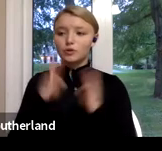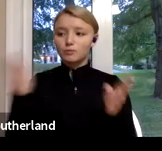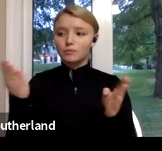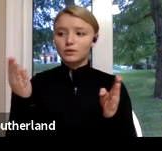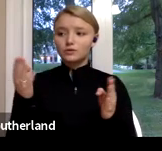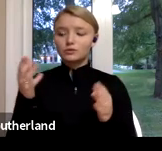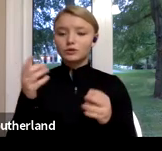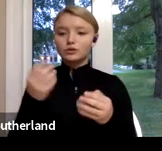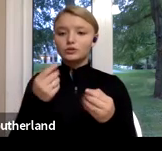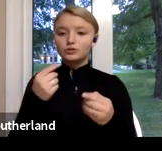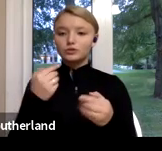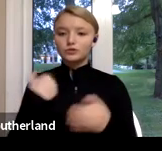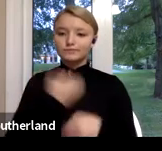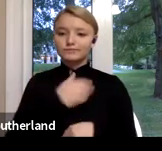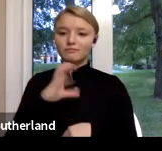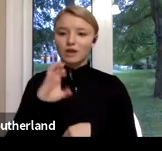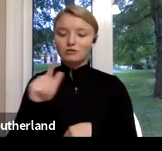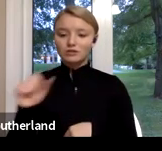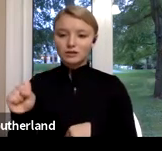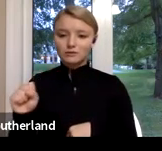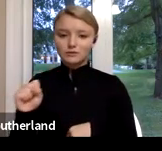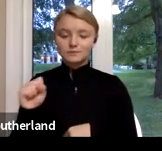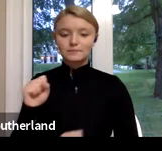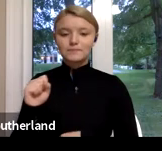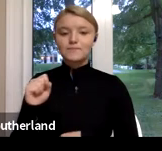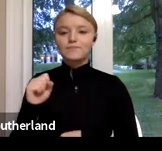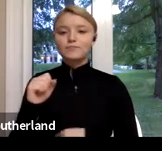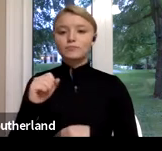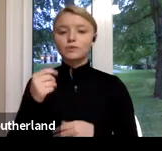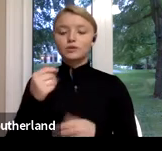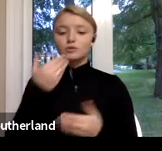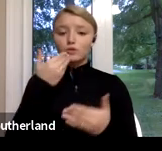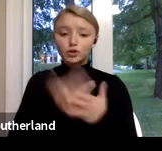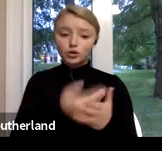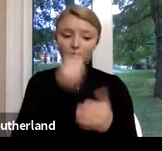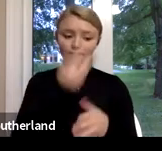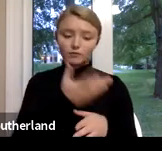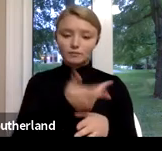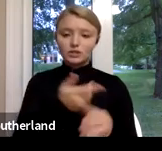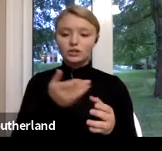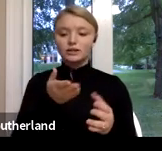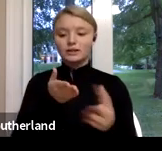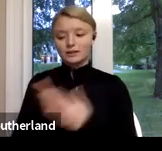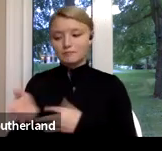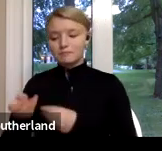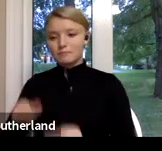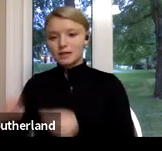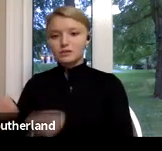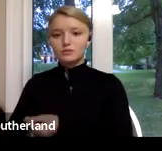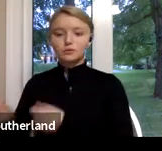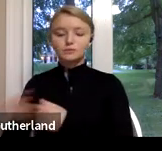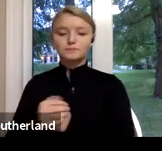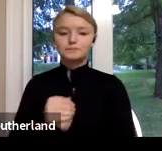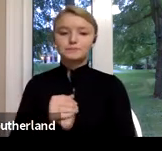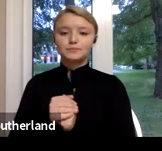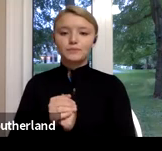Ningxia sugar opens the door to our cells so the good information can get passed through and then